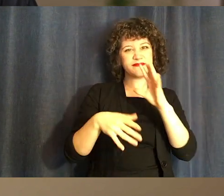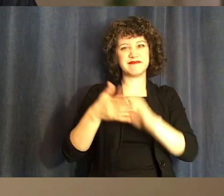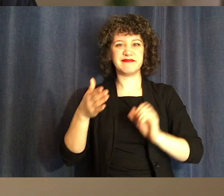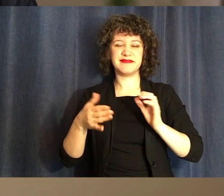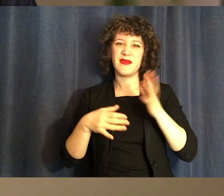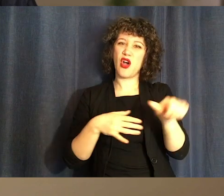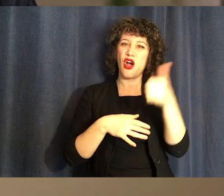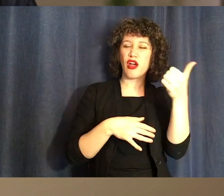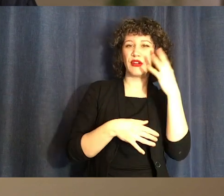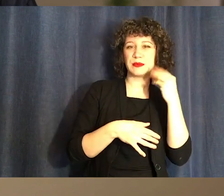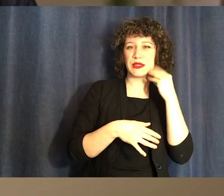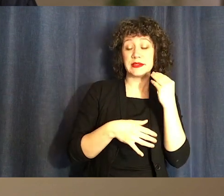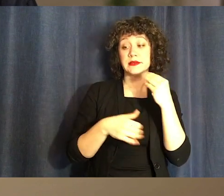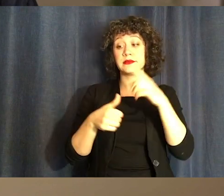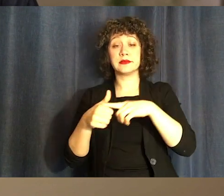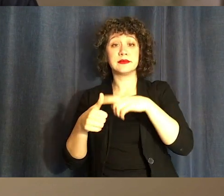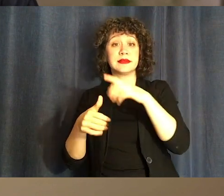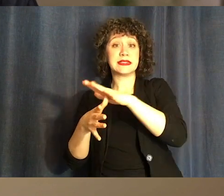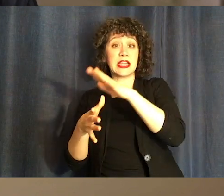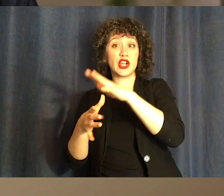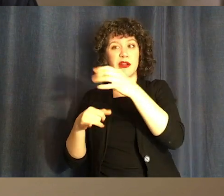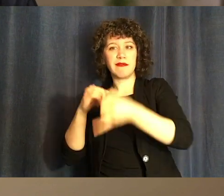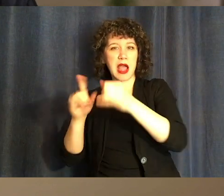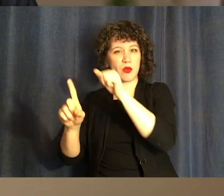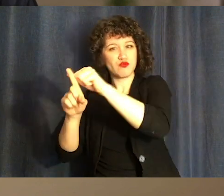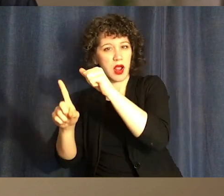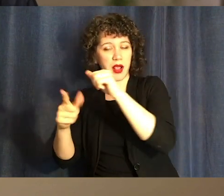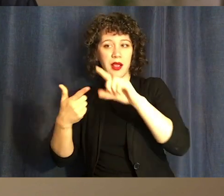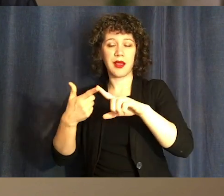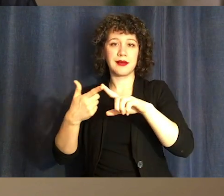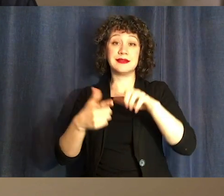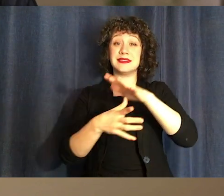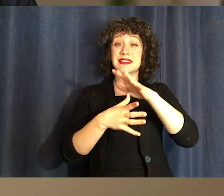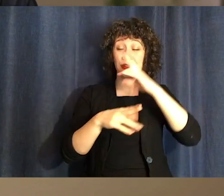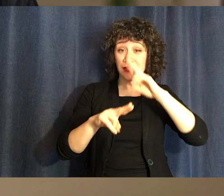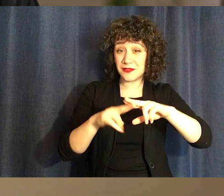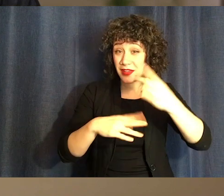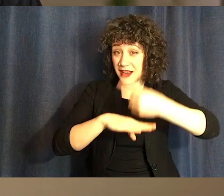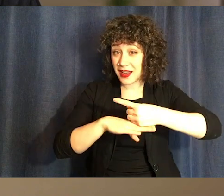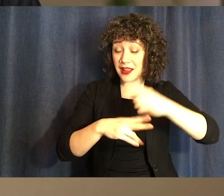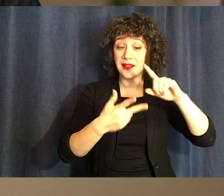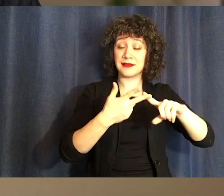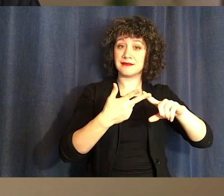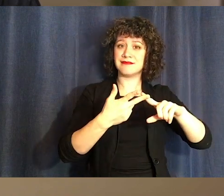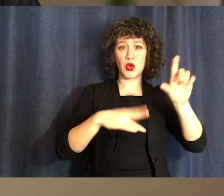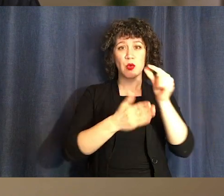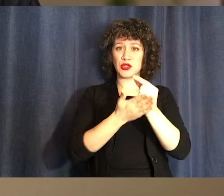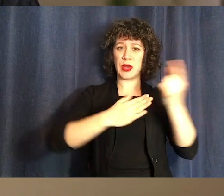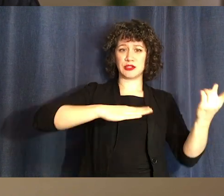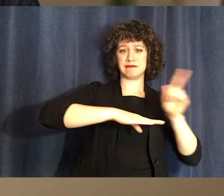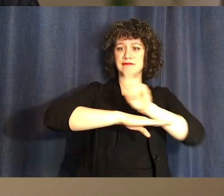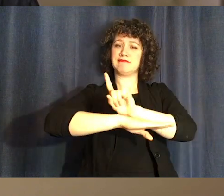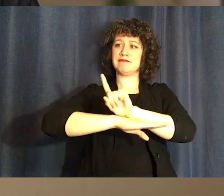pranks, having a senior fun day, and having the opportunity to walk across the stage. Some of those important